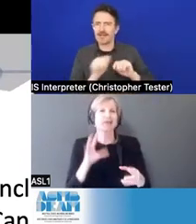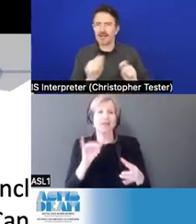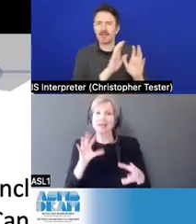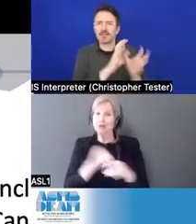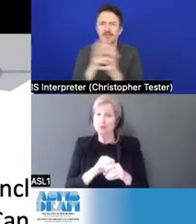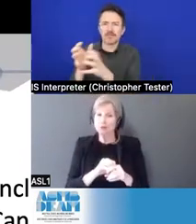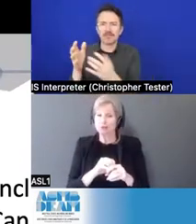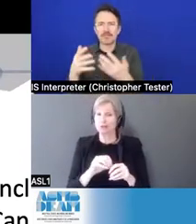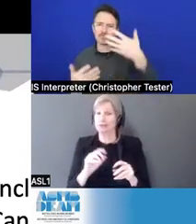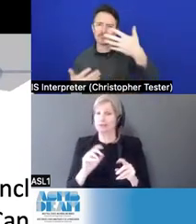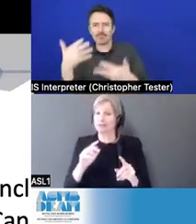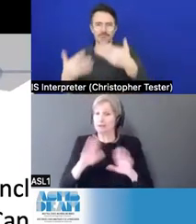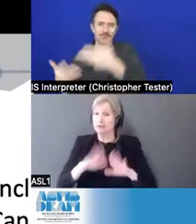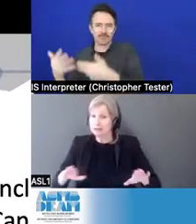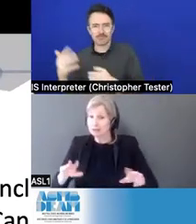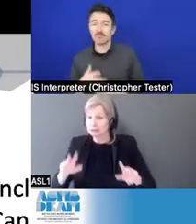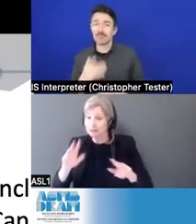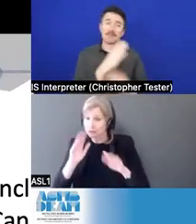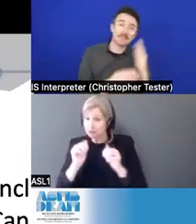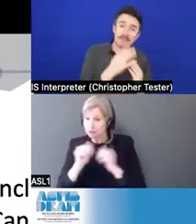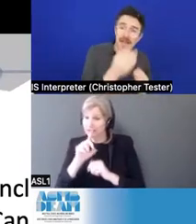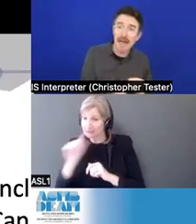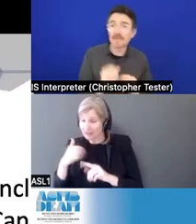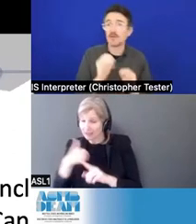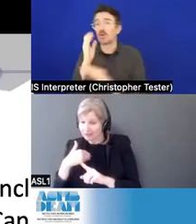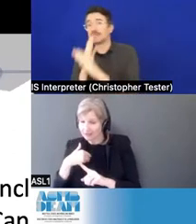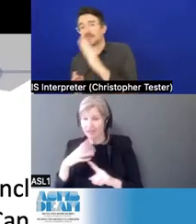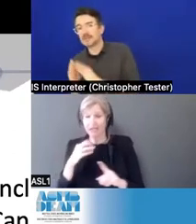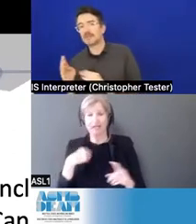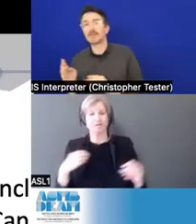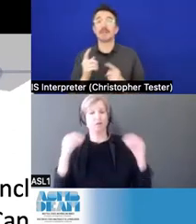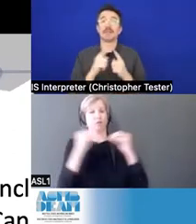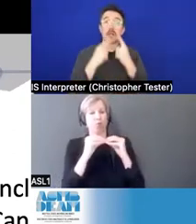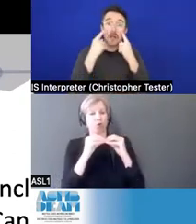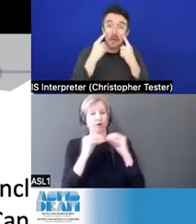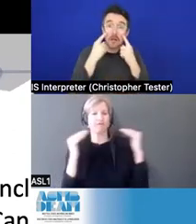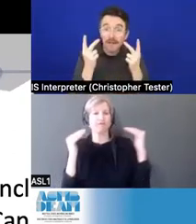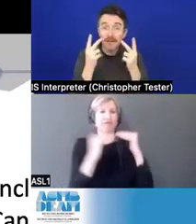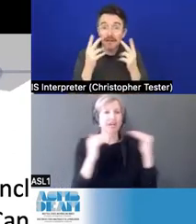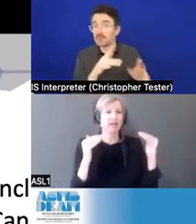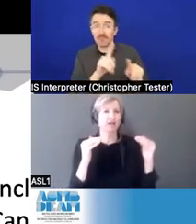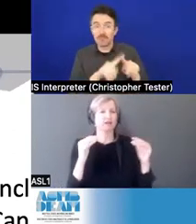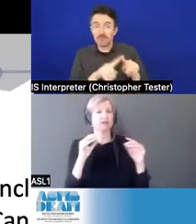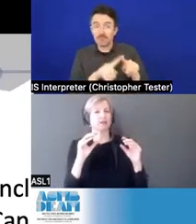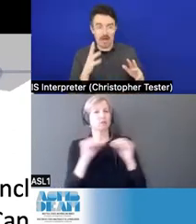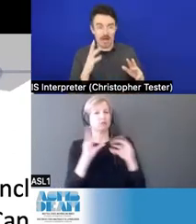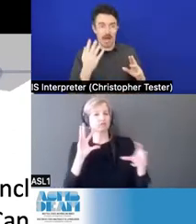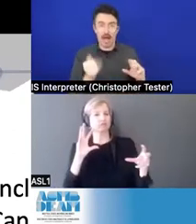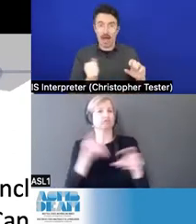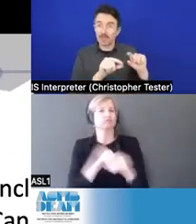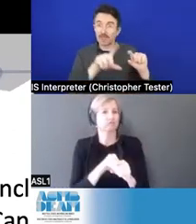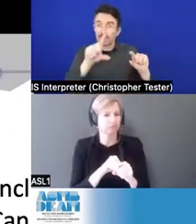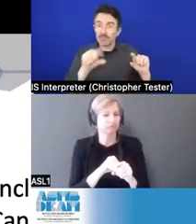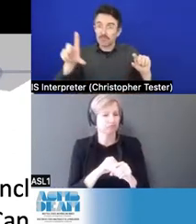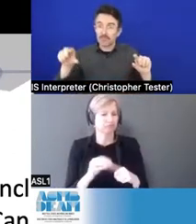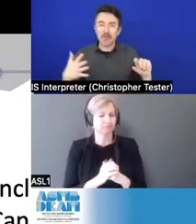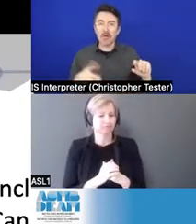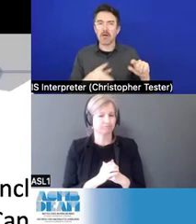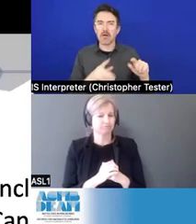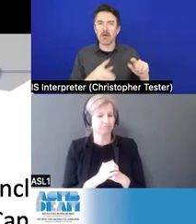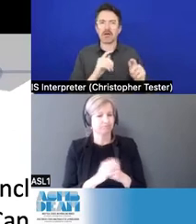disabilities, and track progress toward a more fair and inclusive society. And finally, the system